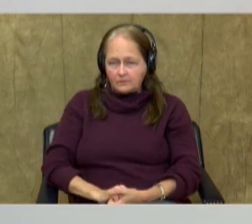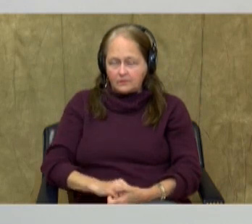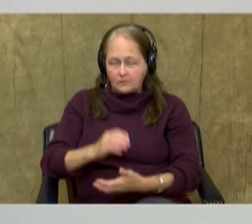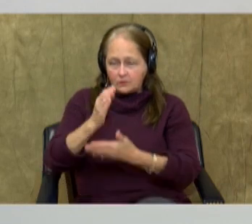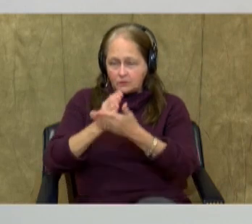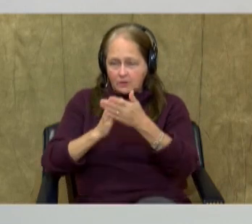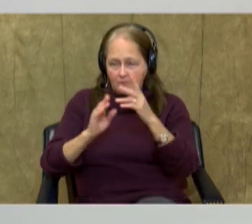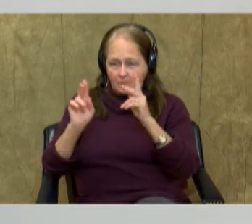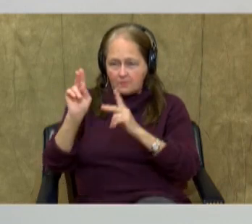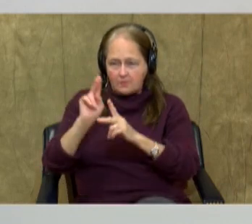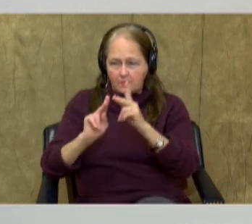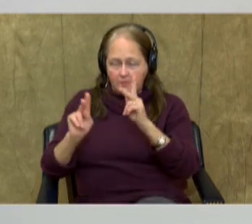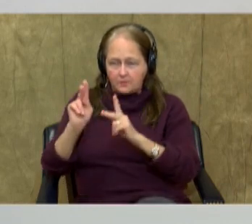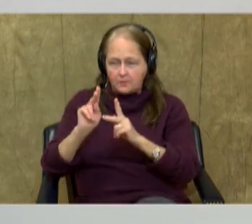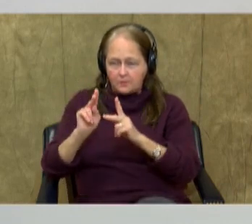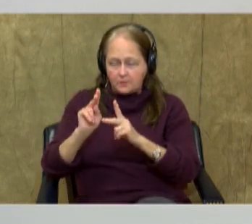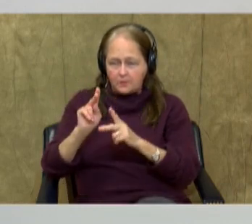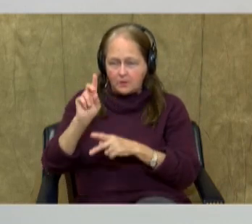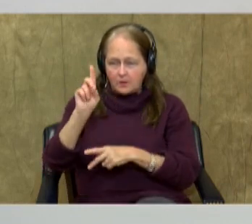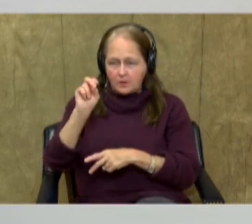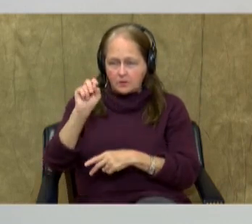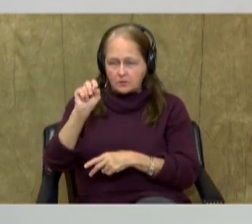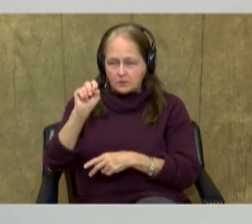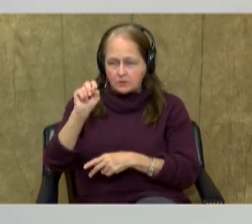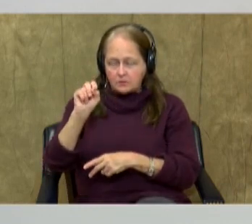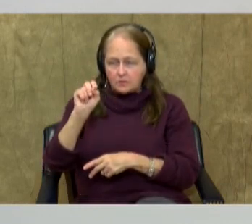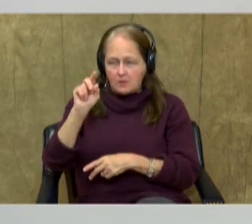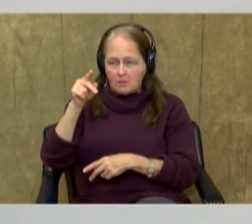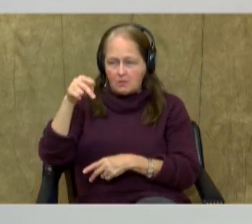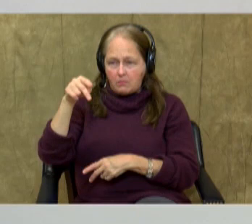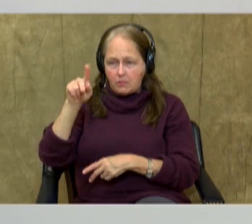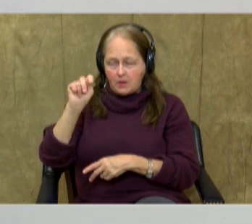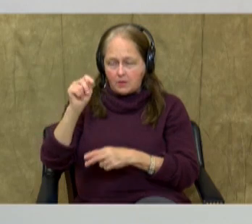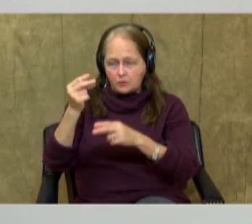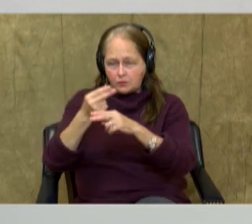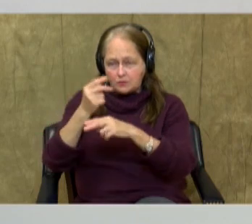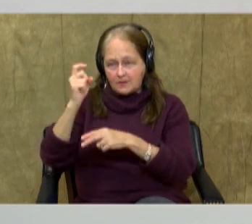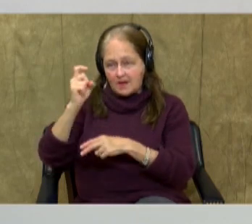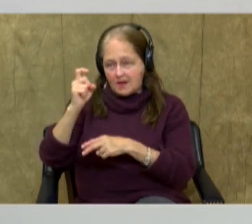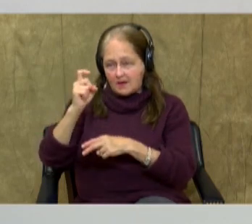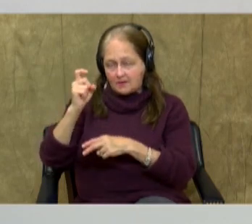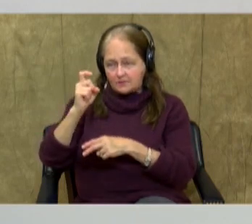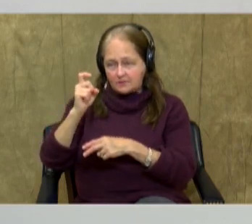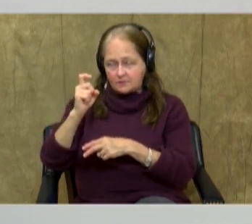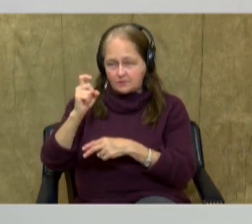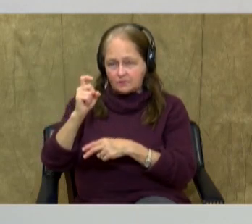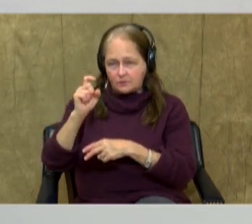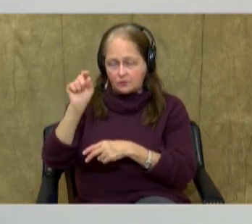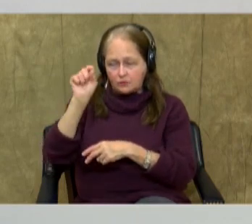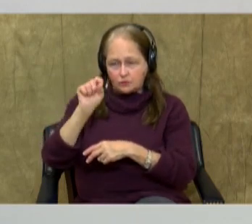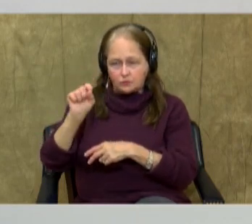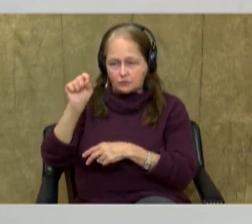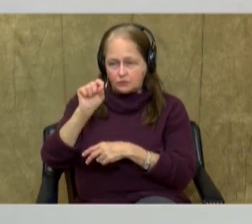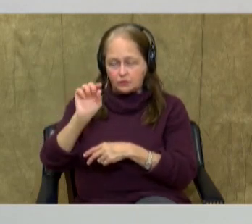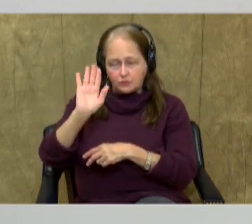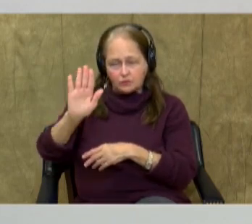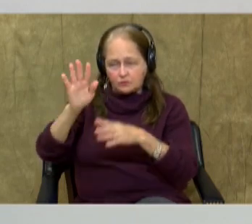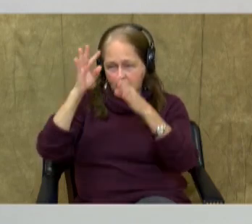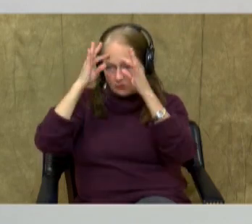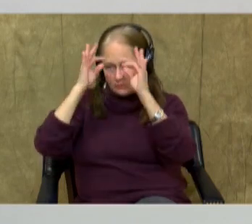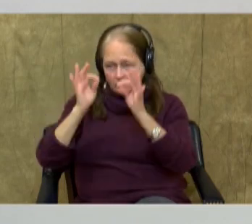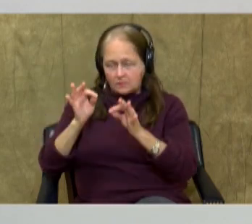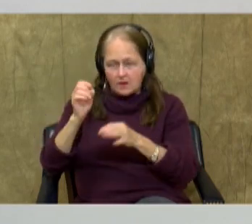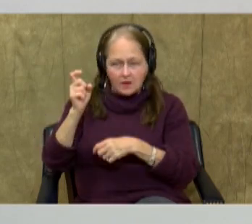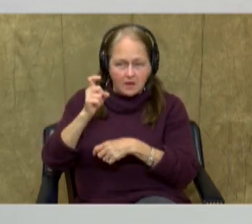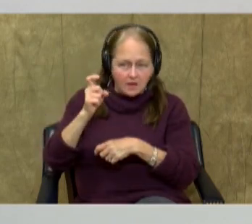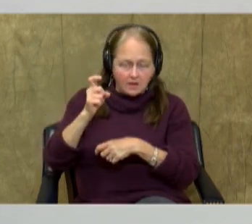Some people on dot plots sometimes use an X instead of a circle. It's up to you. Whichever